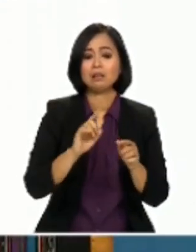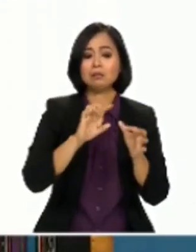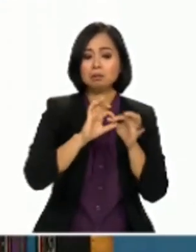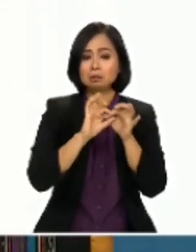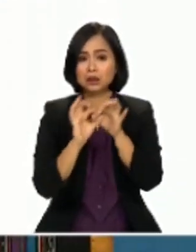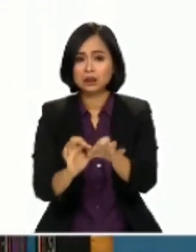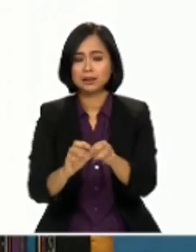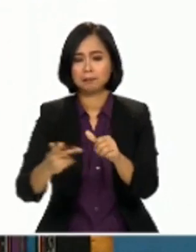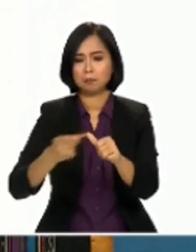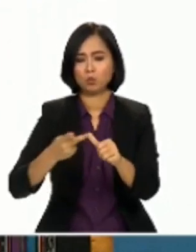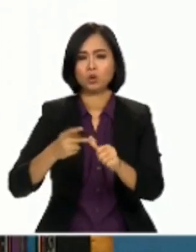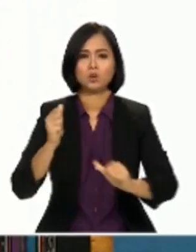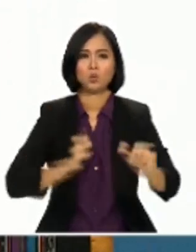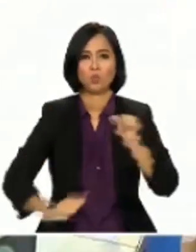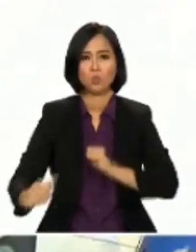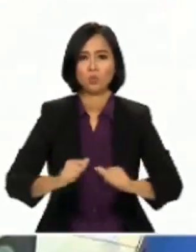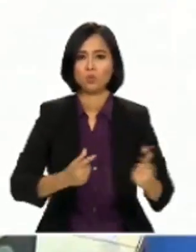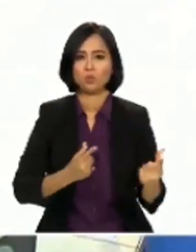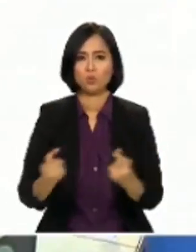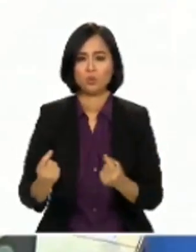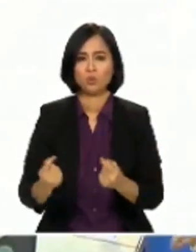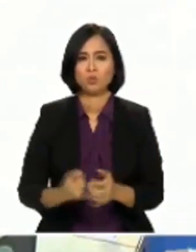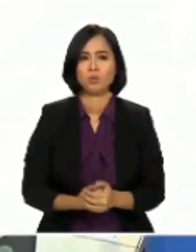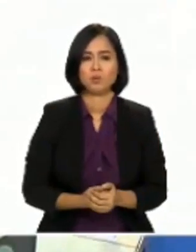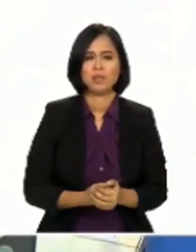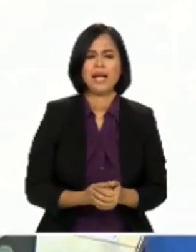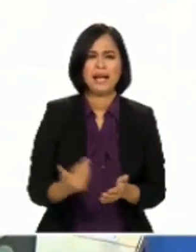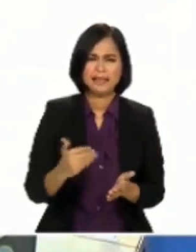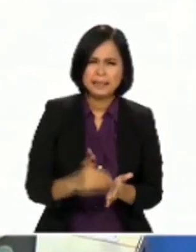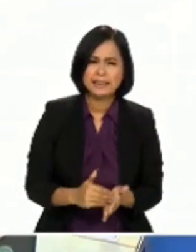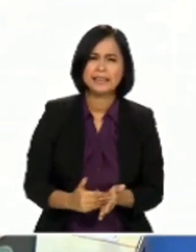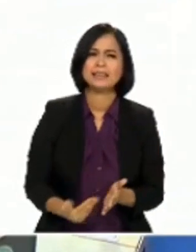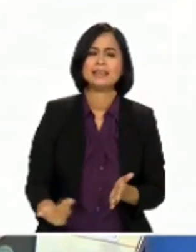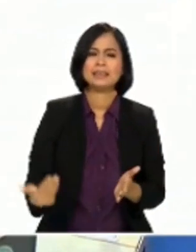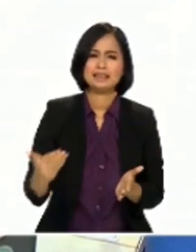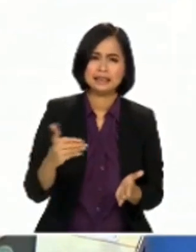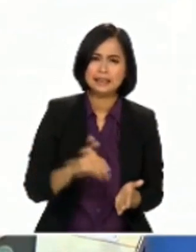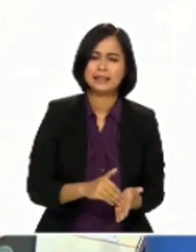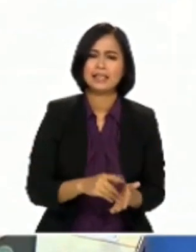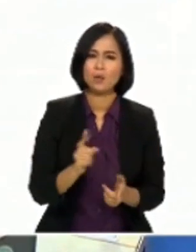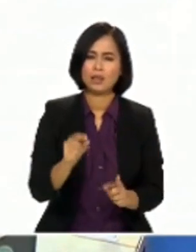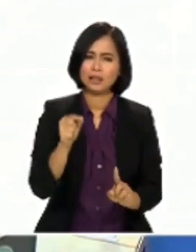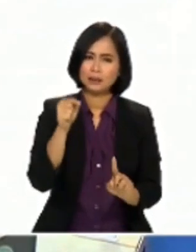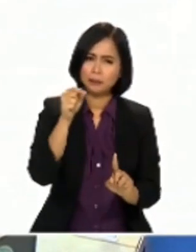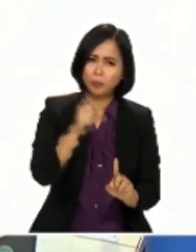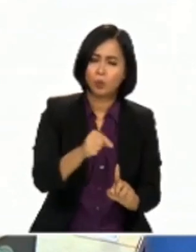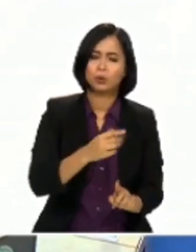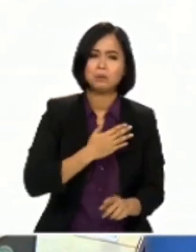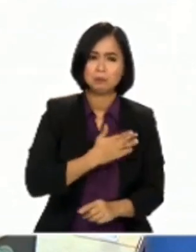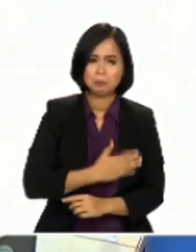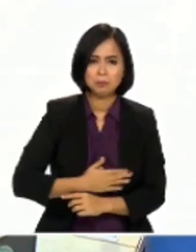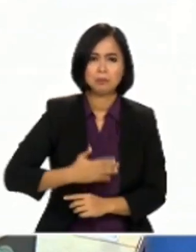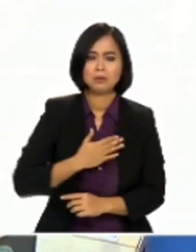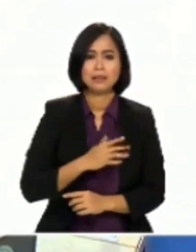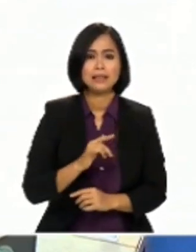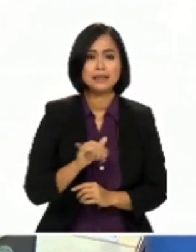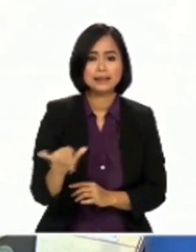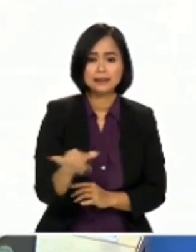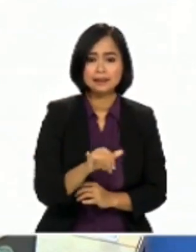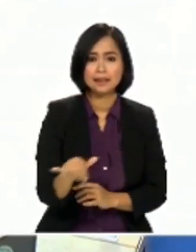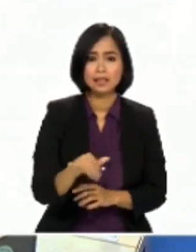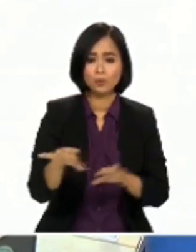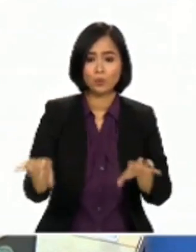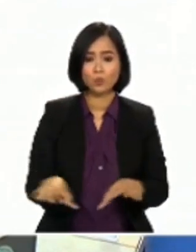prioritized action. Time and again, I have emphasized that, like my fellow workers